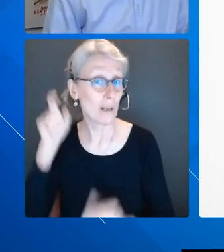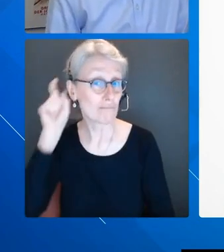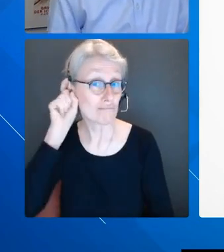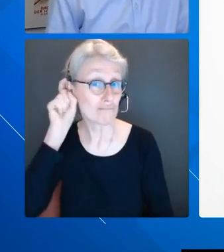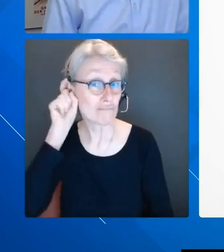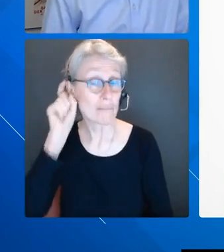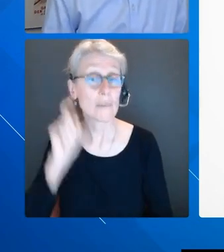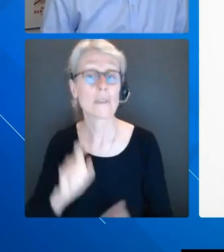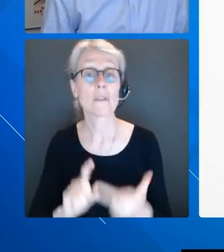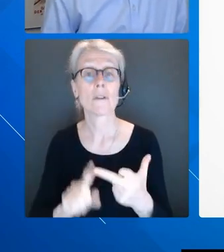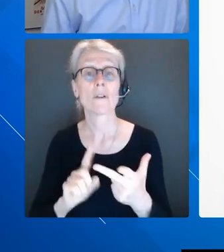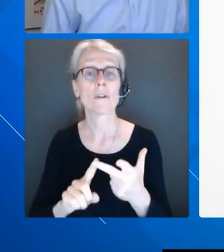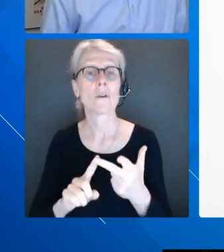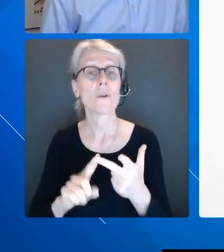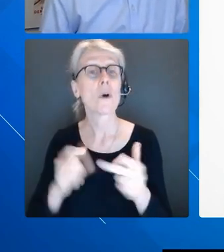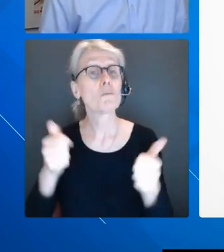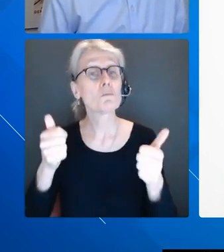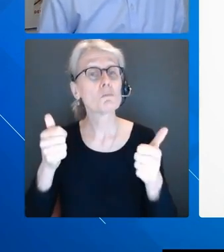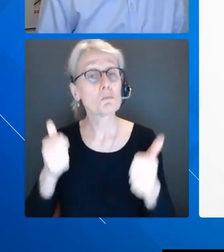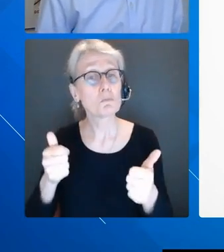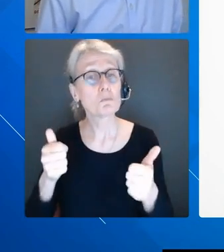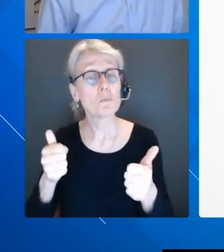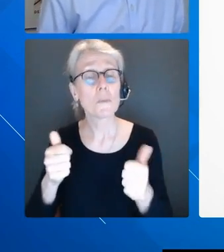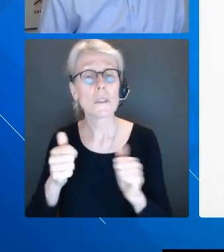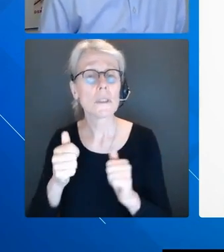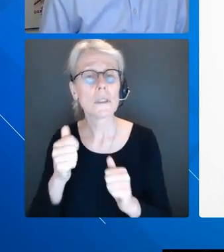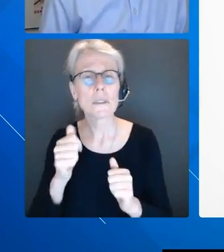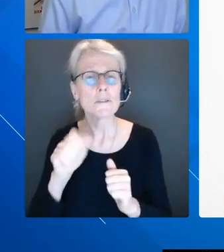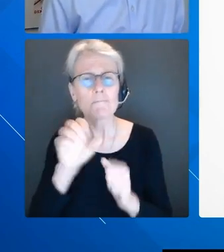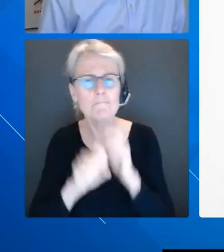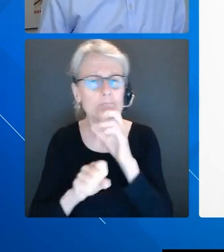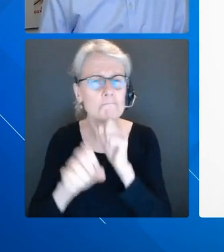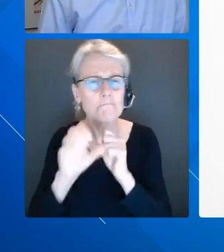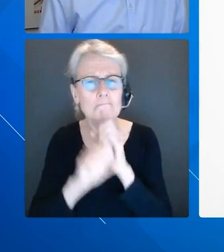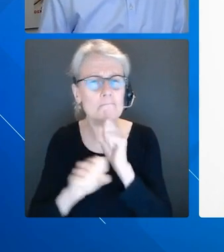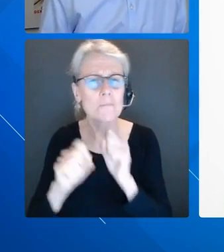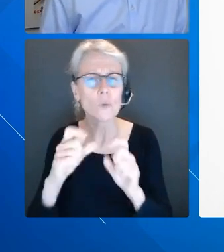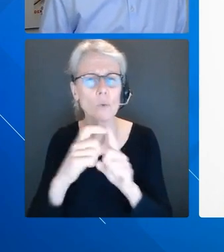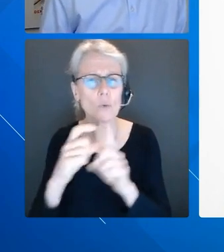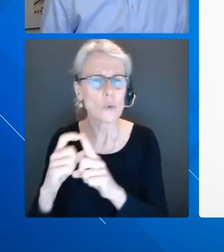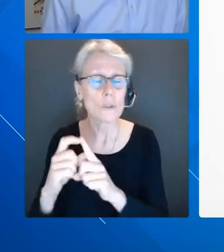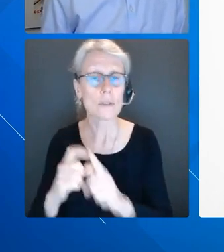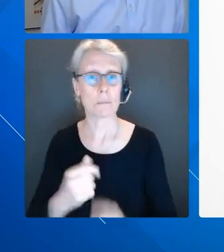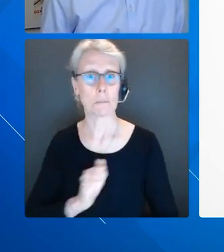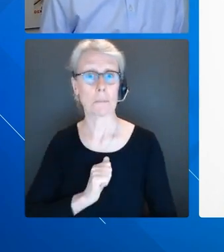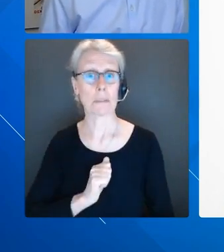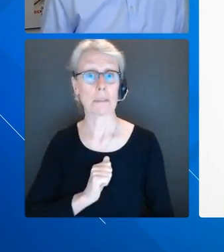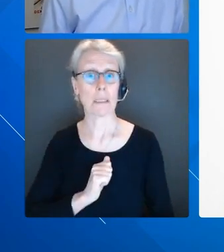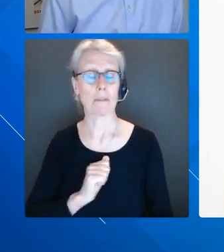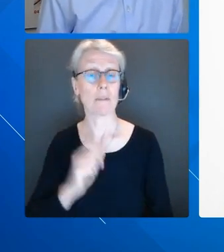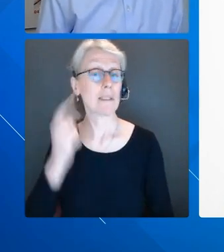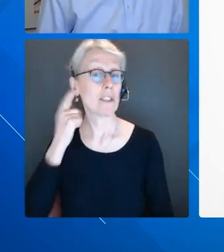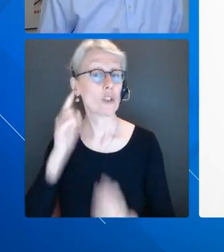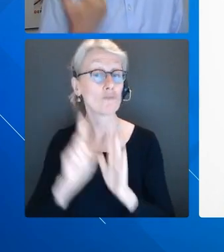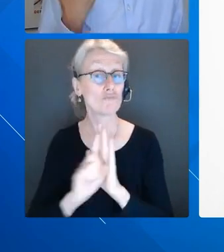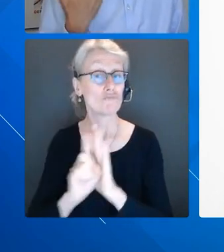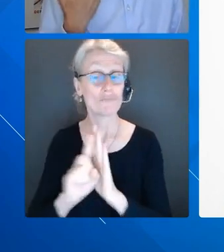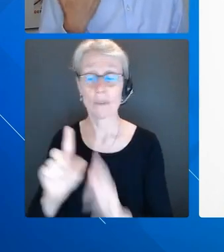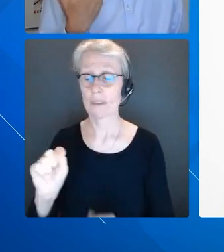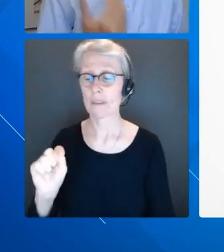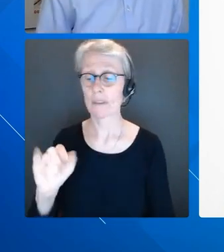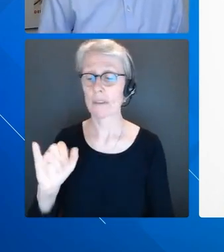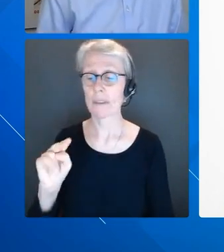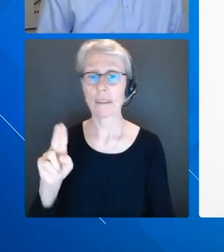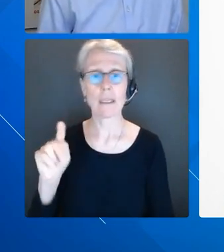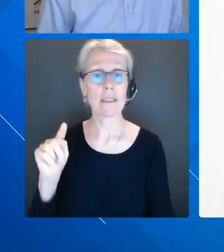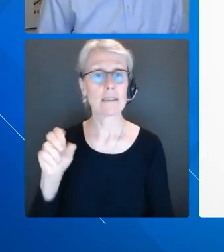or I just have mild hearing loss and have difficulty catching every word you say. I myself actually have tinnitus. My ears ring, especially